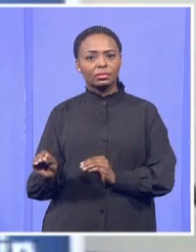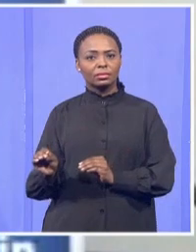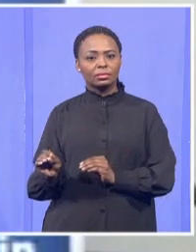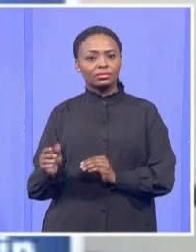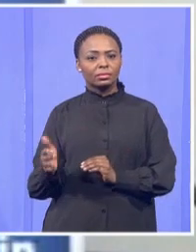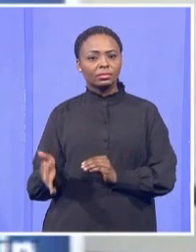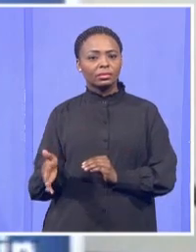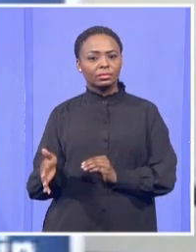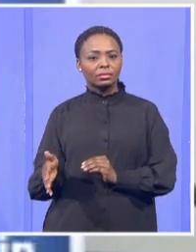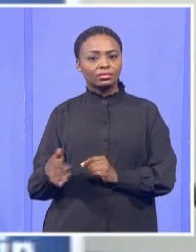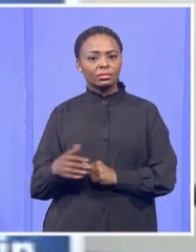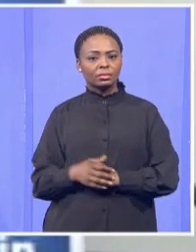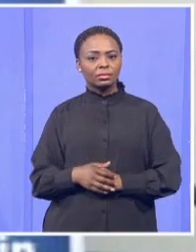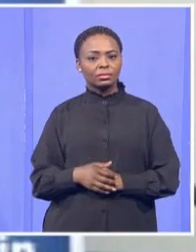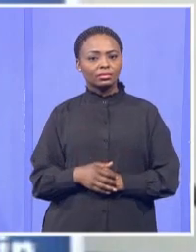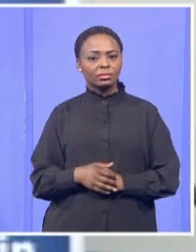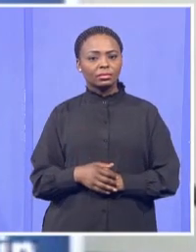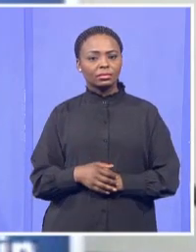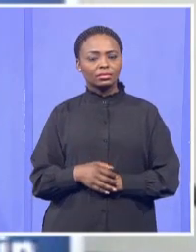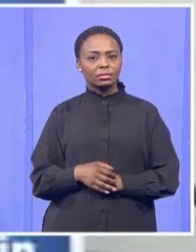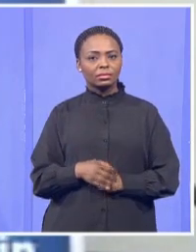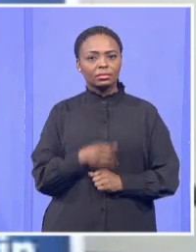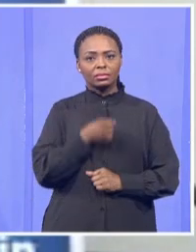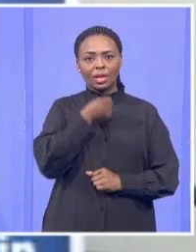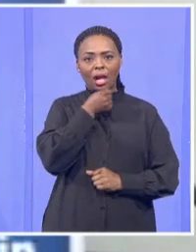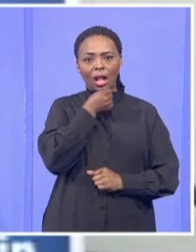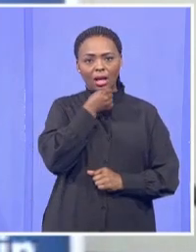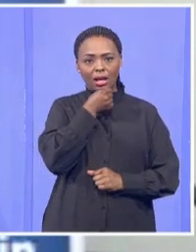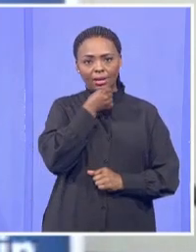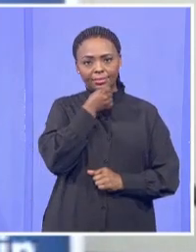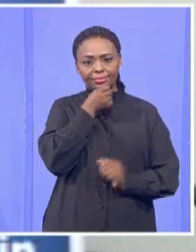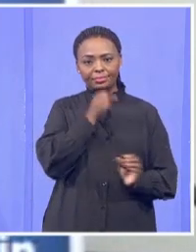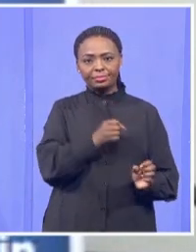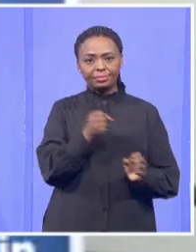Can you move mics that side?